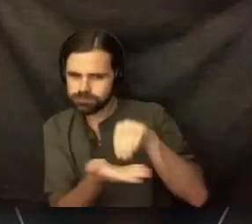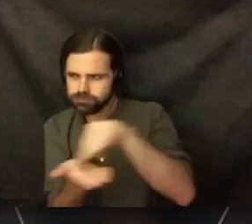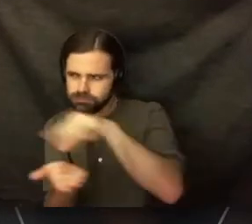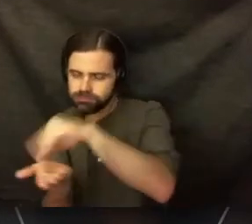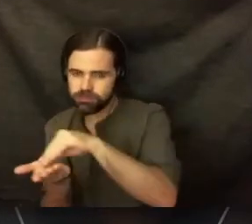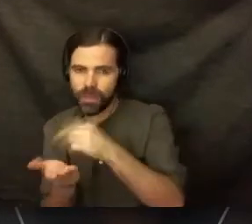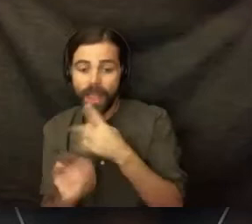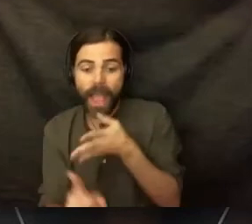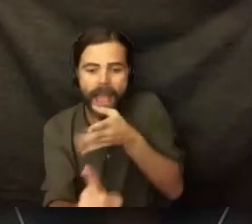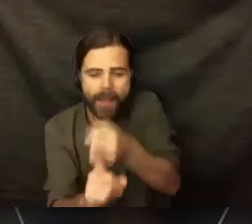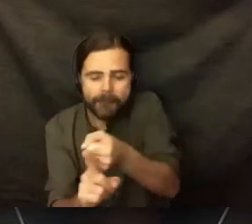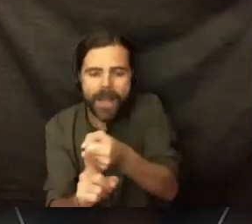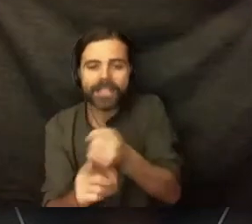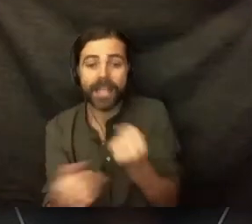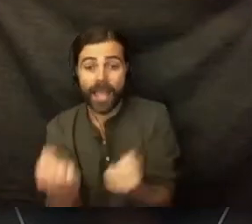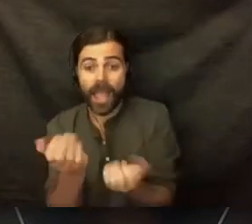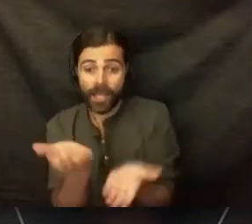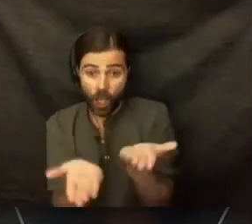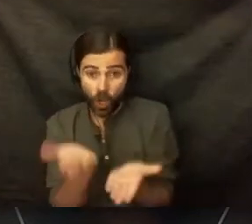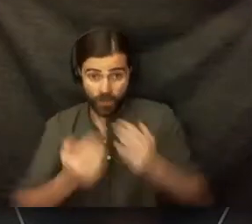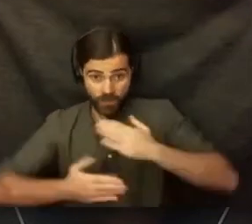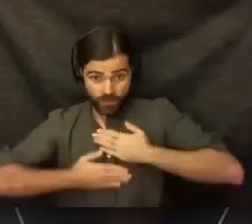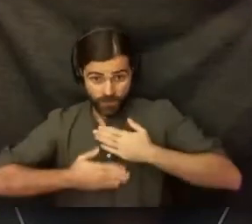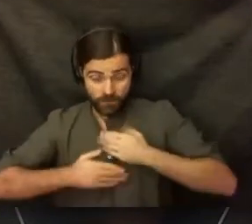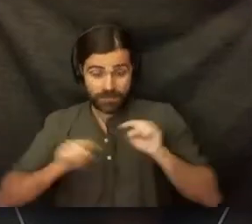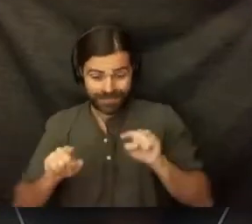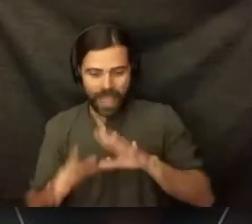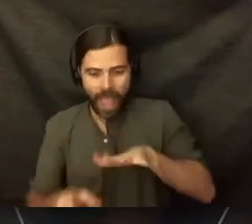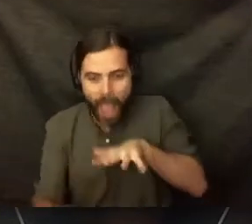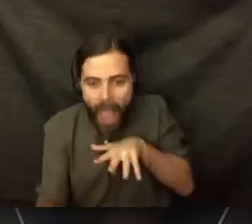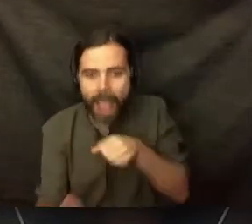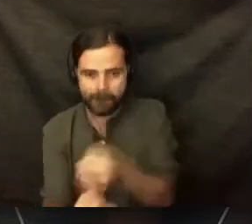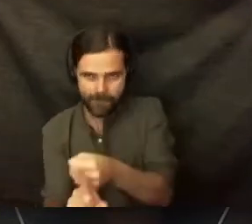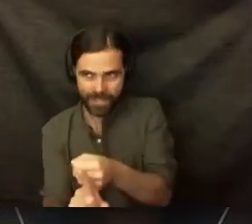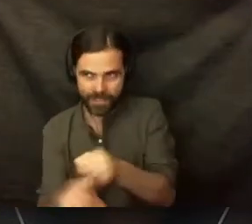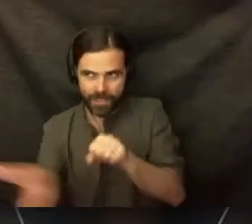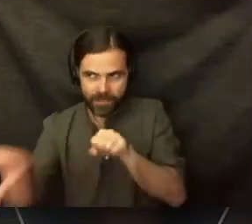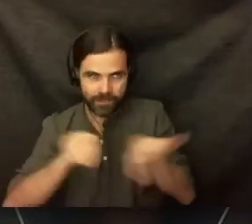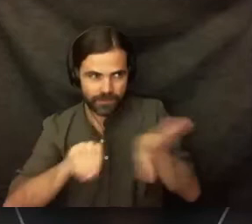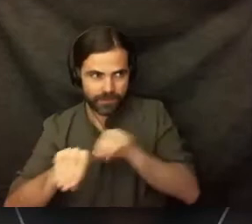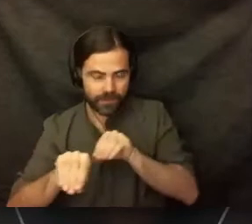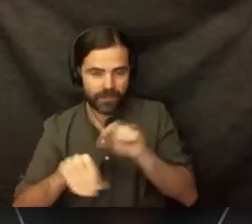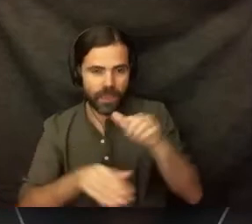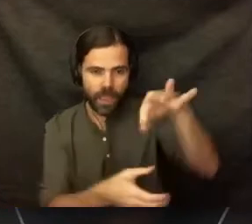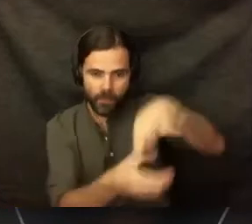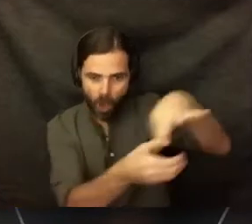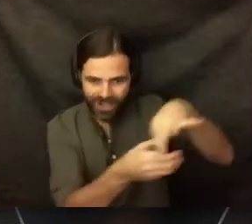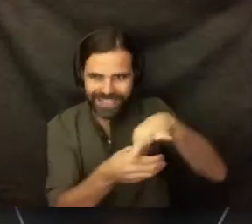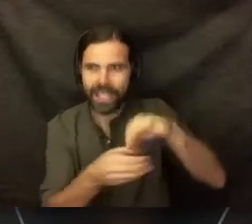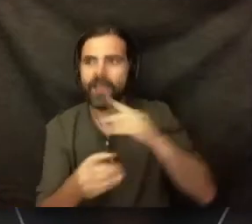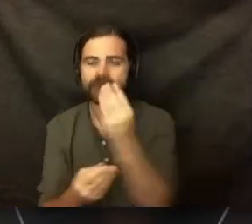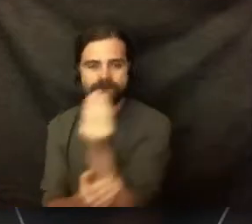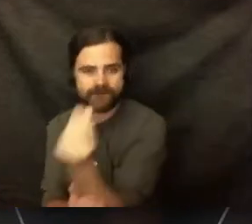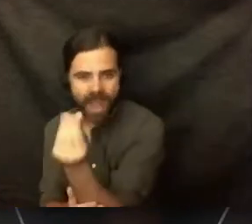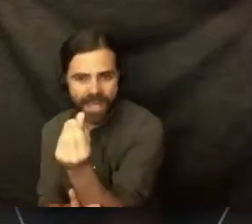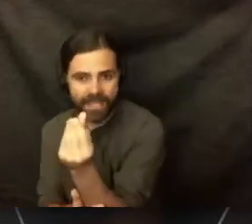systems view fundamentally, but it does require us to reinvent bureaucracy, governance, financing, and the social norms. This is going